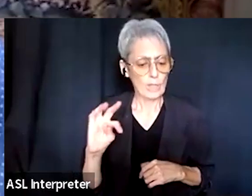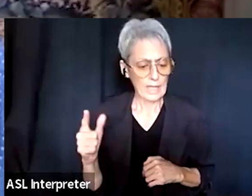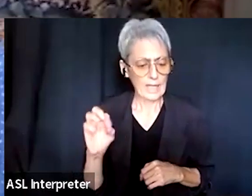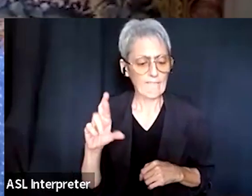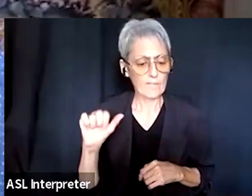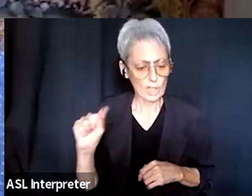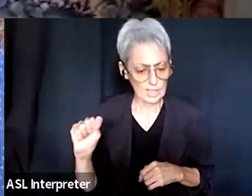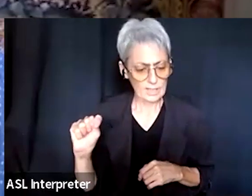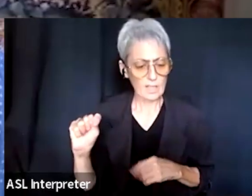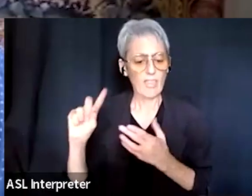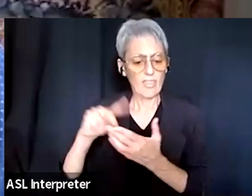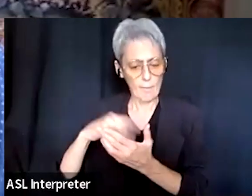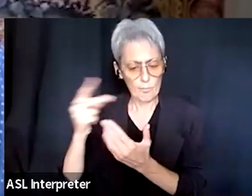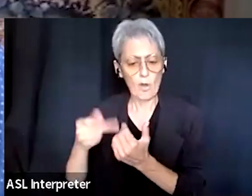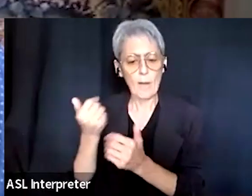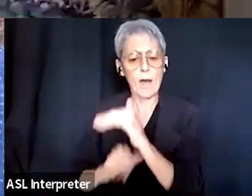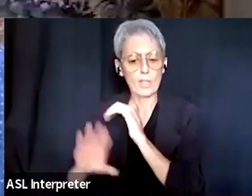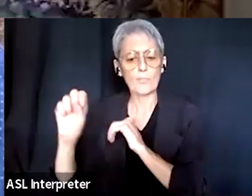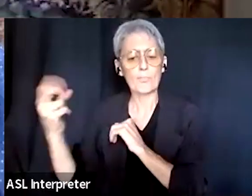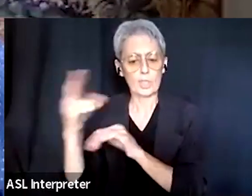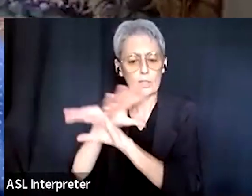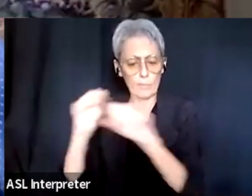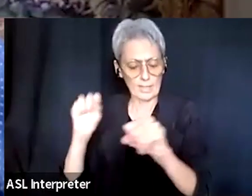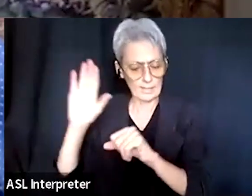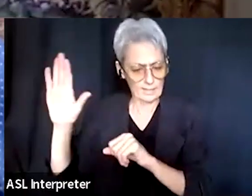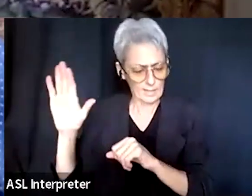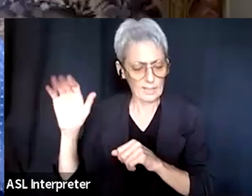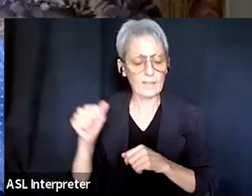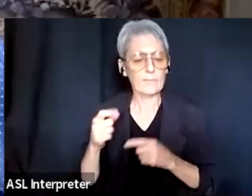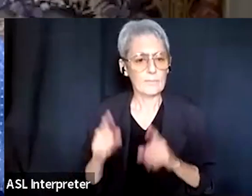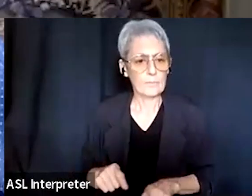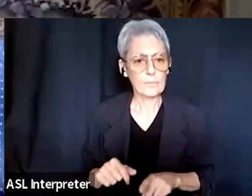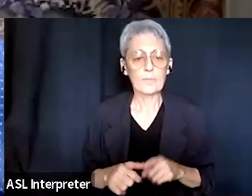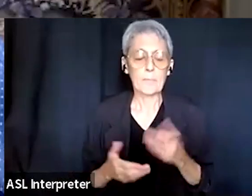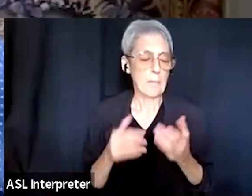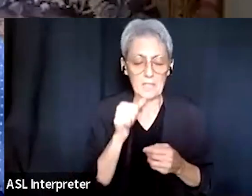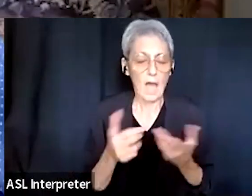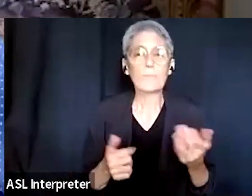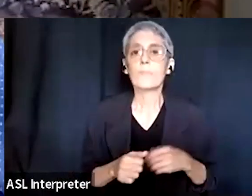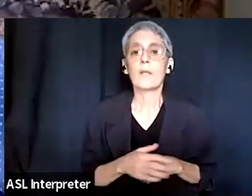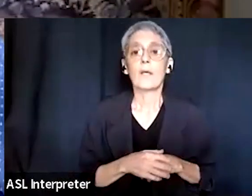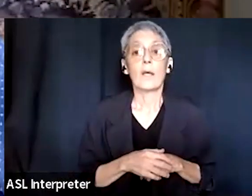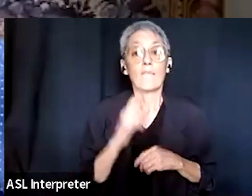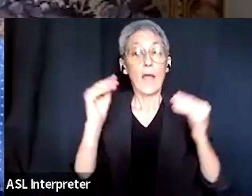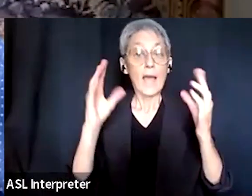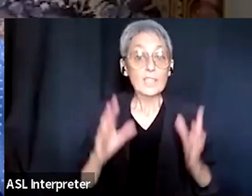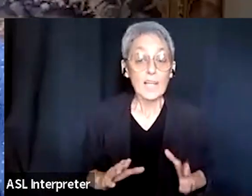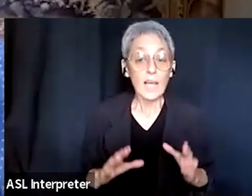Bush administration and whatnot. And maybe one of the takeaways for educators, teachers,